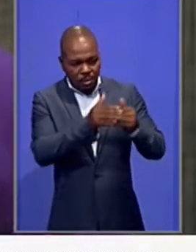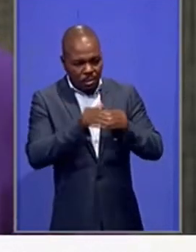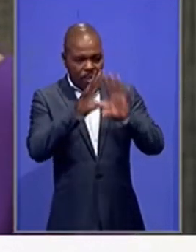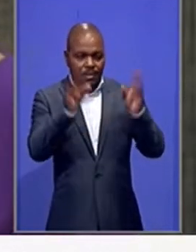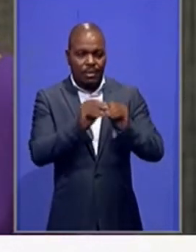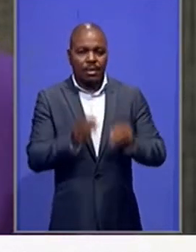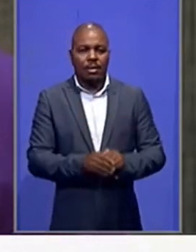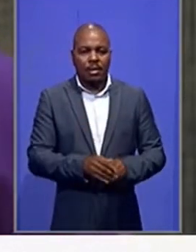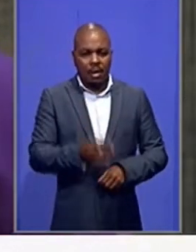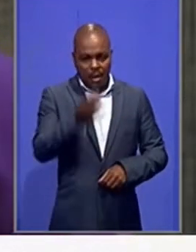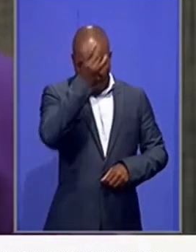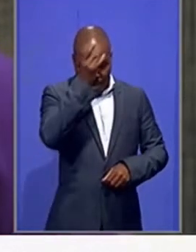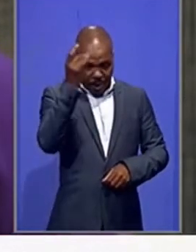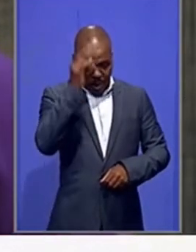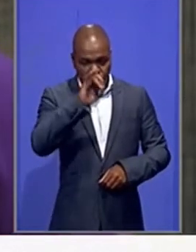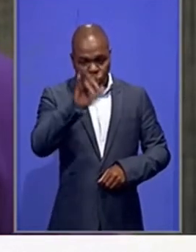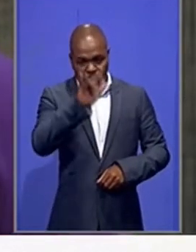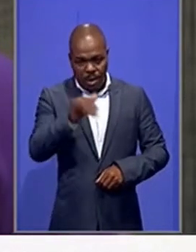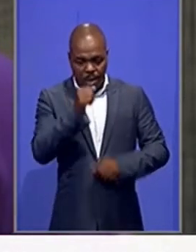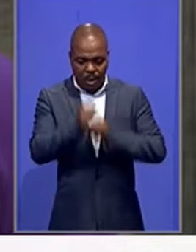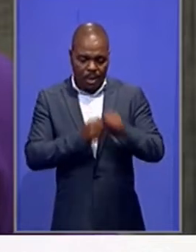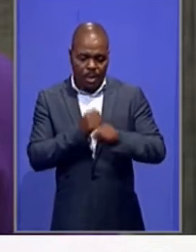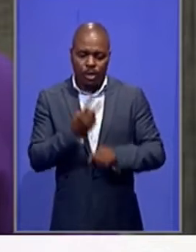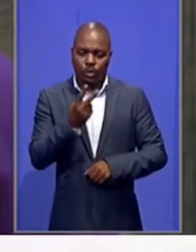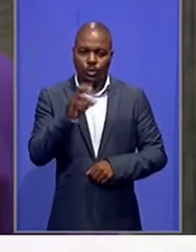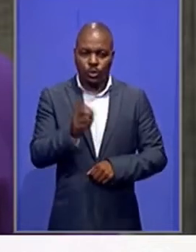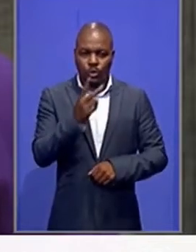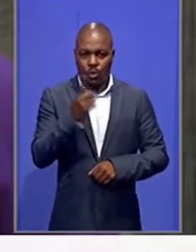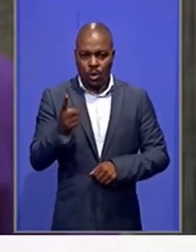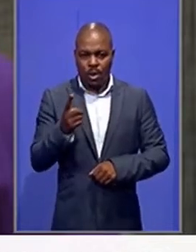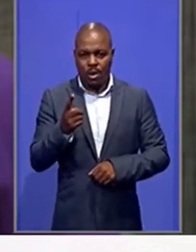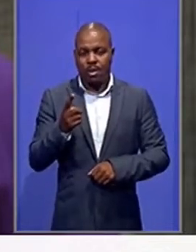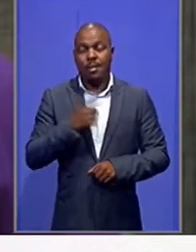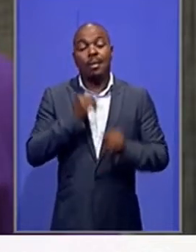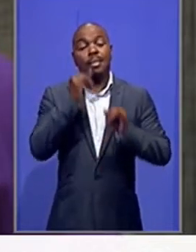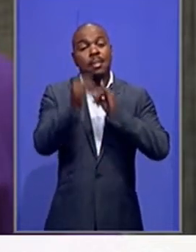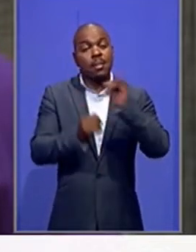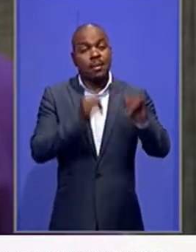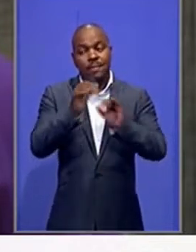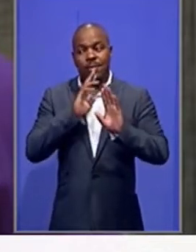Between March and July 2021, we issued 11 alerts.